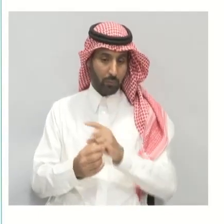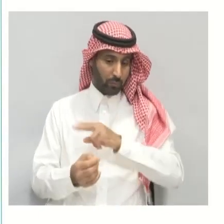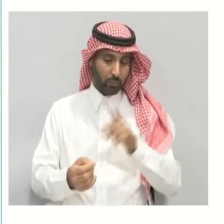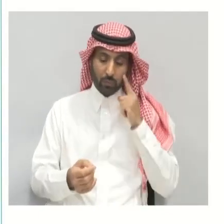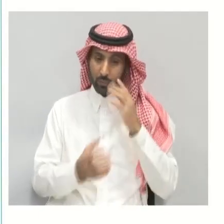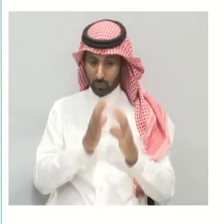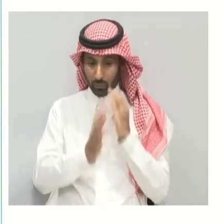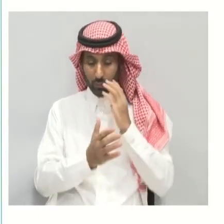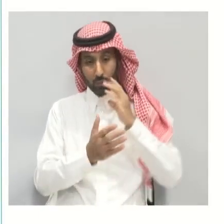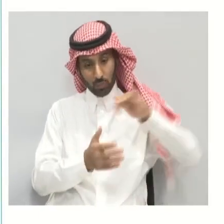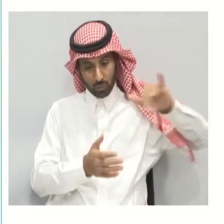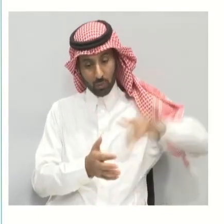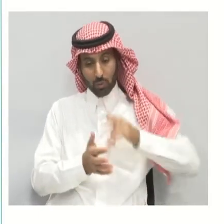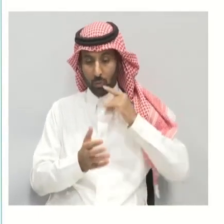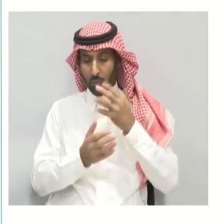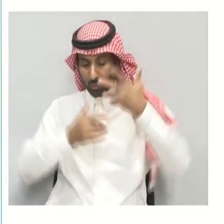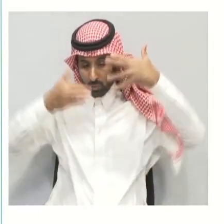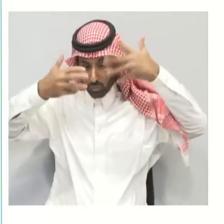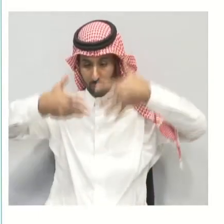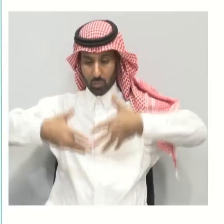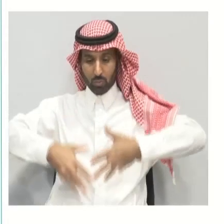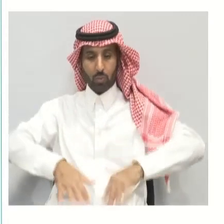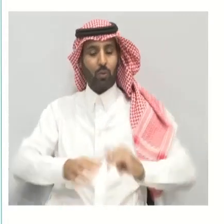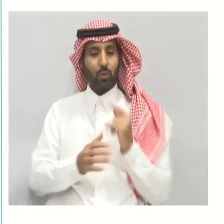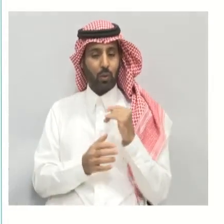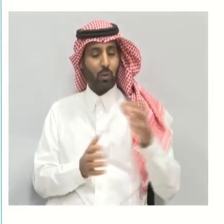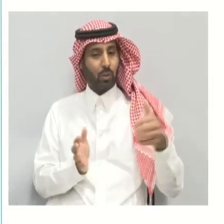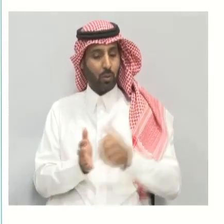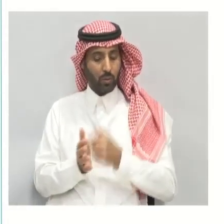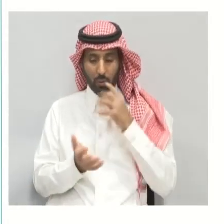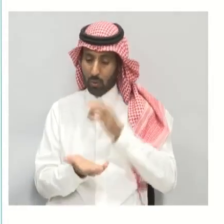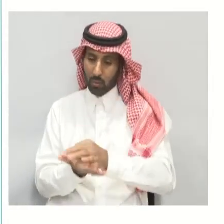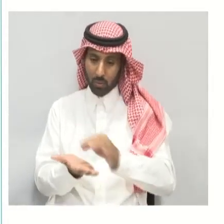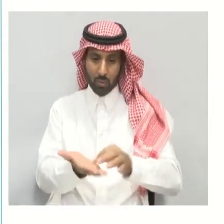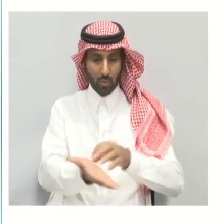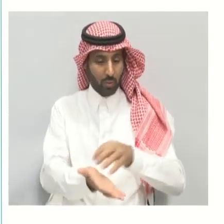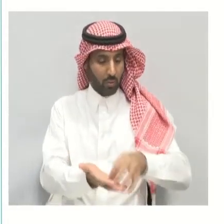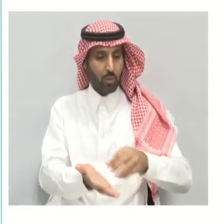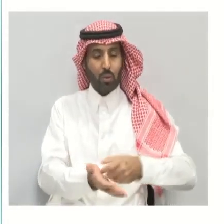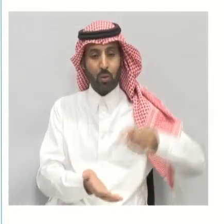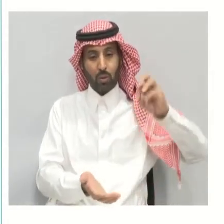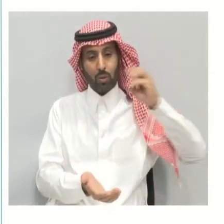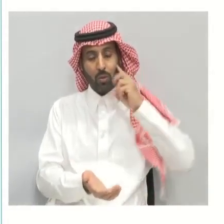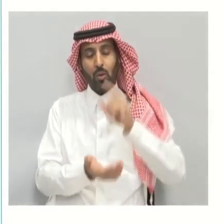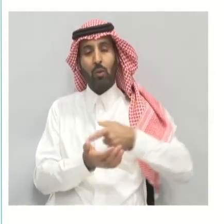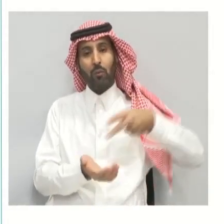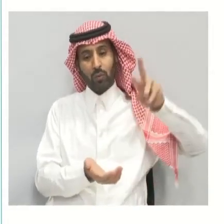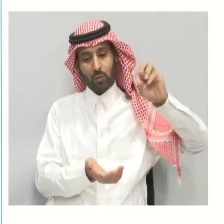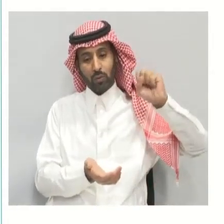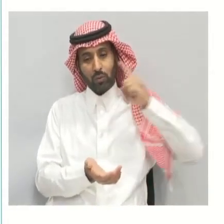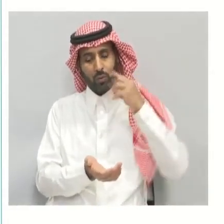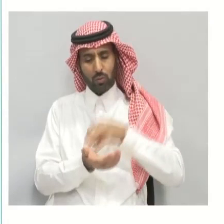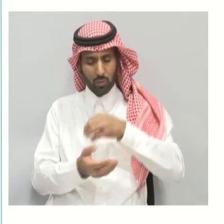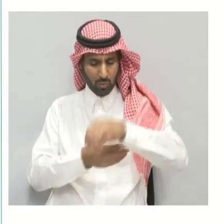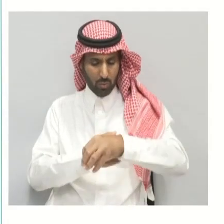There are buses to the falls at the Iguazu Park. Towns. The town of Foz do Iguazu is near